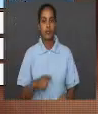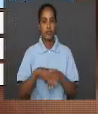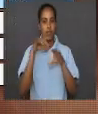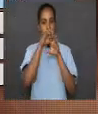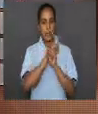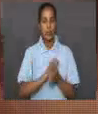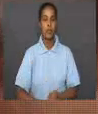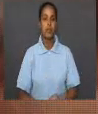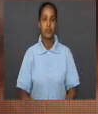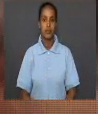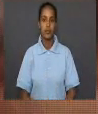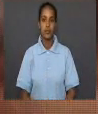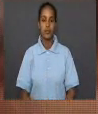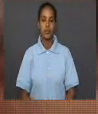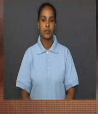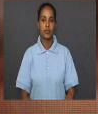Time's up!